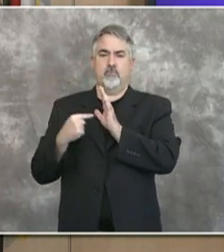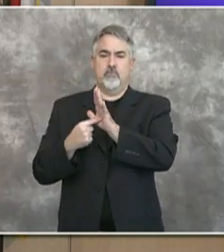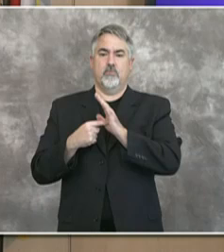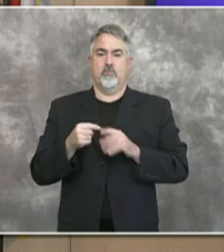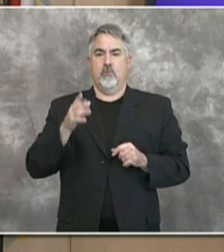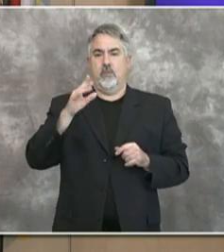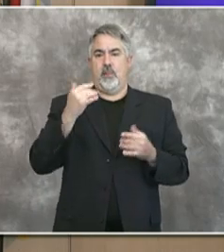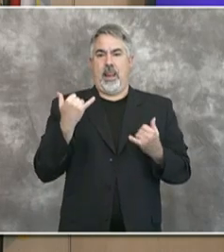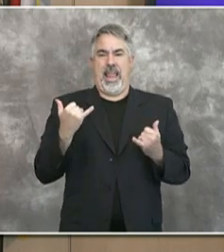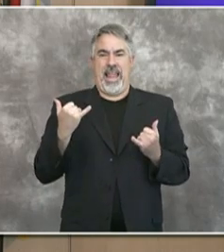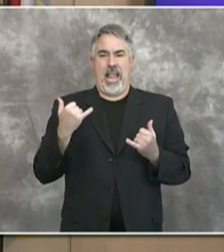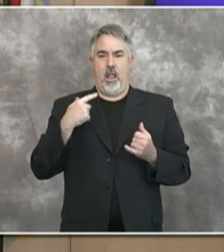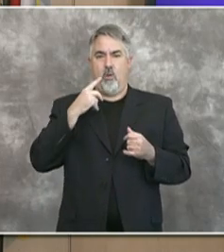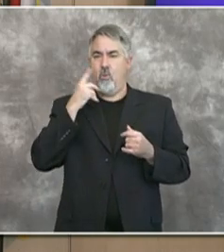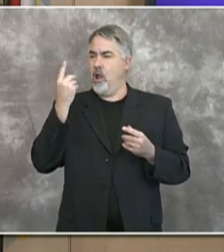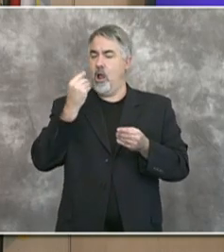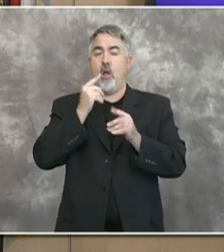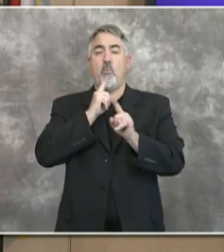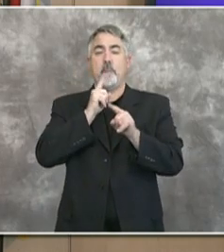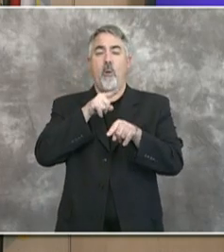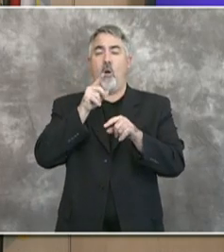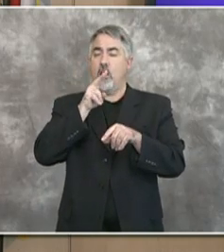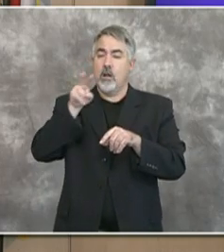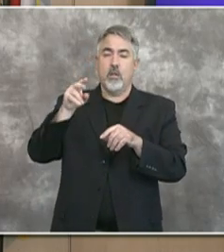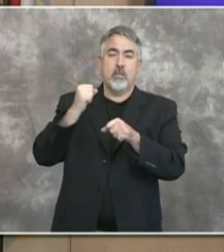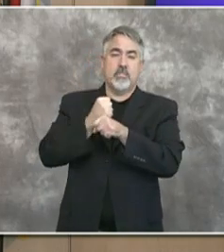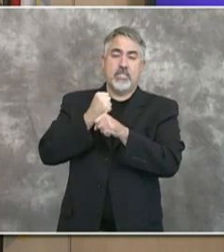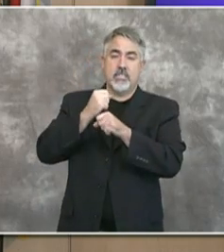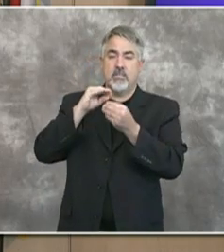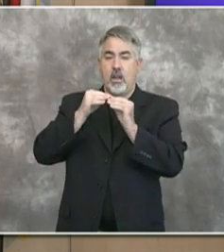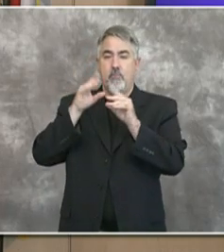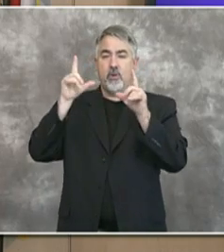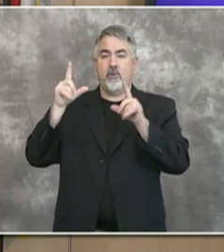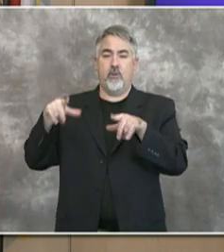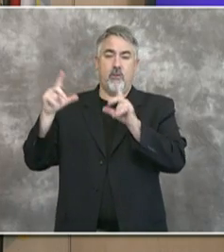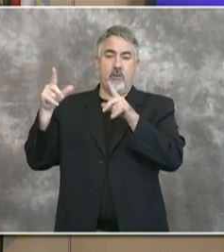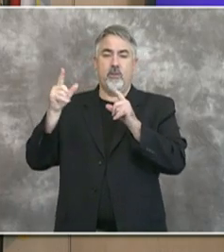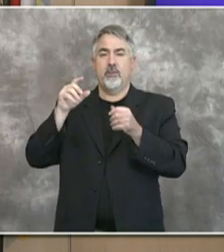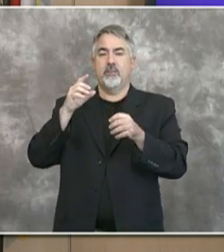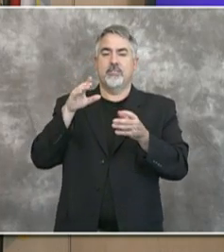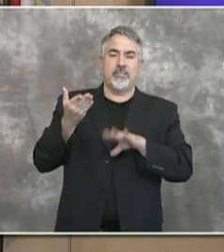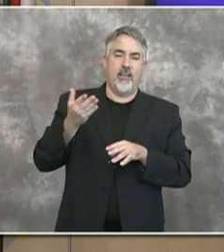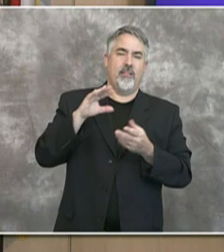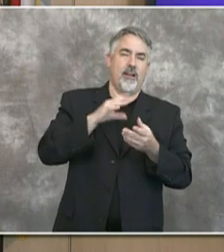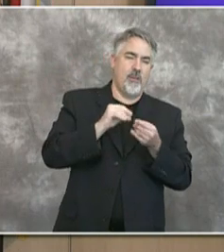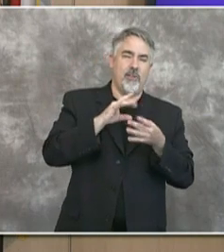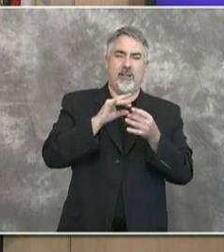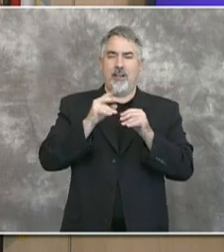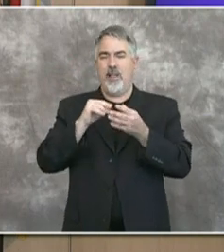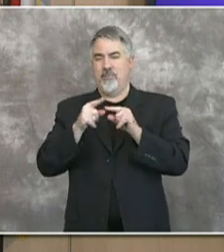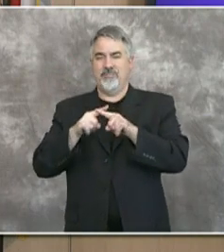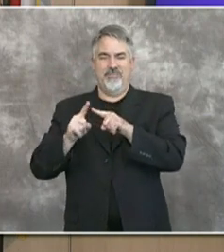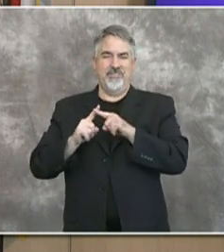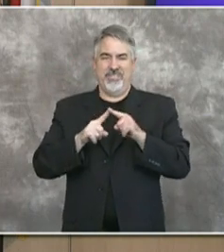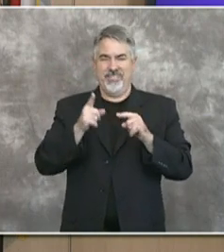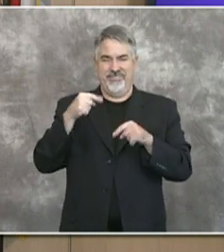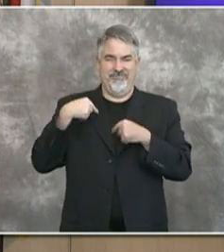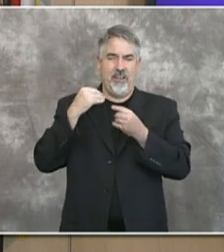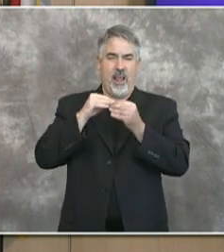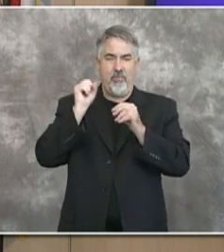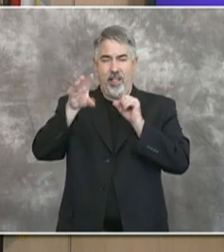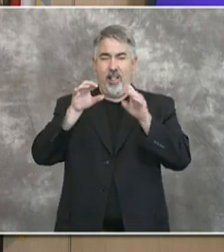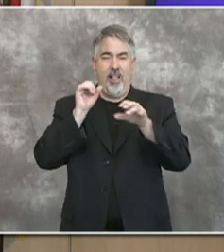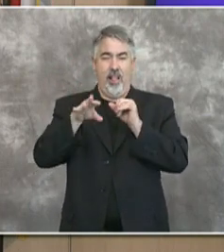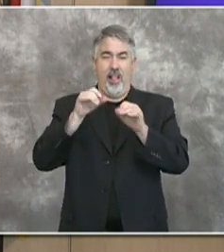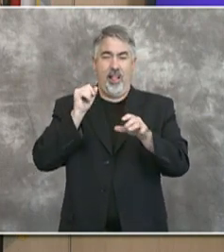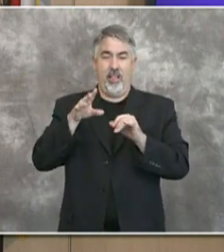The numbers we report, positive cases, tests, deaths, hospitalizations, those numbers all remain the same,